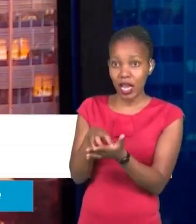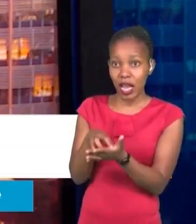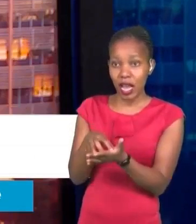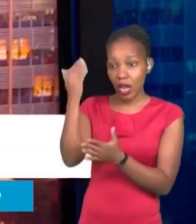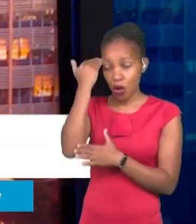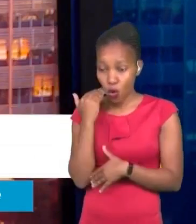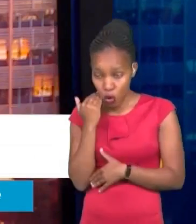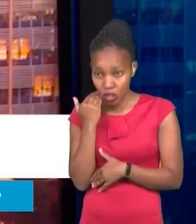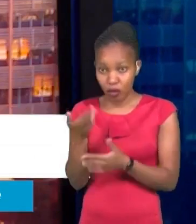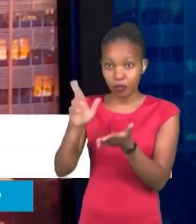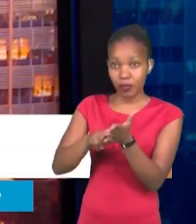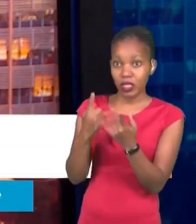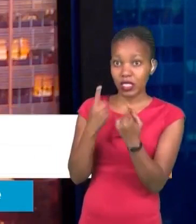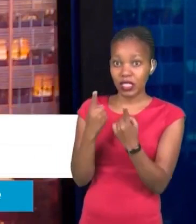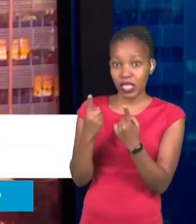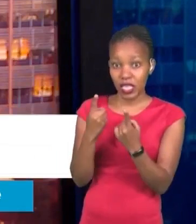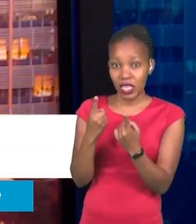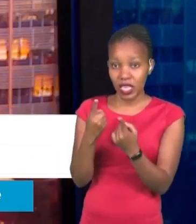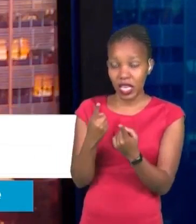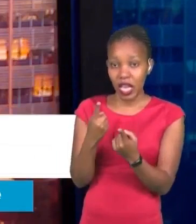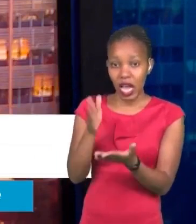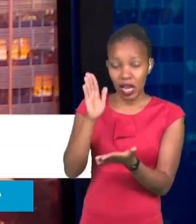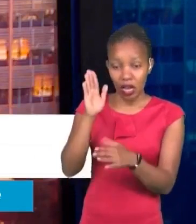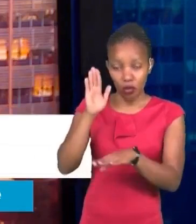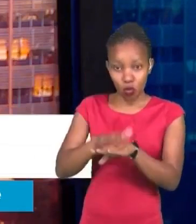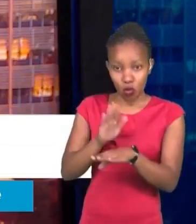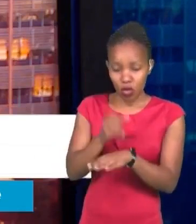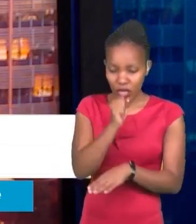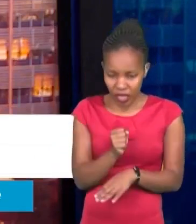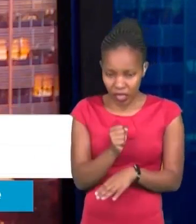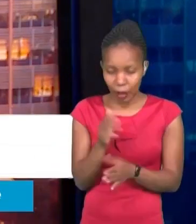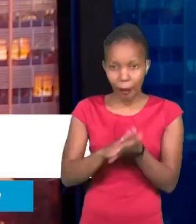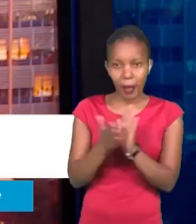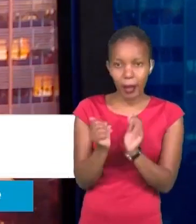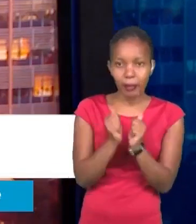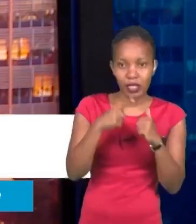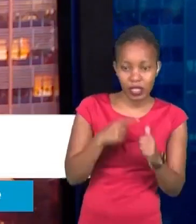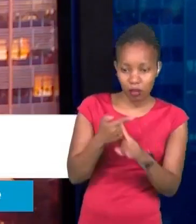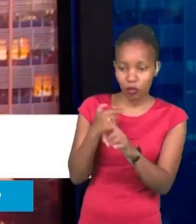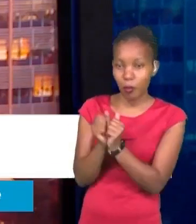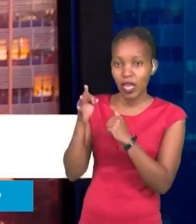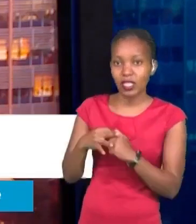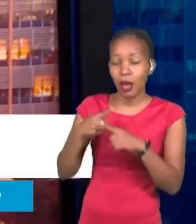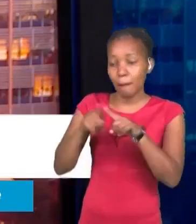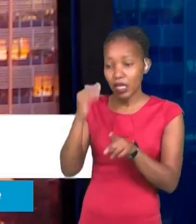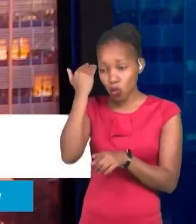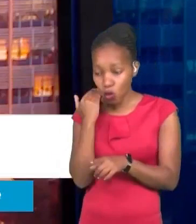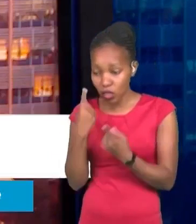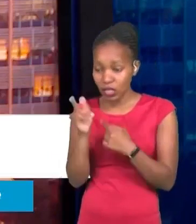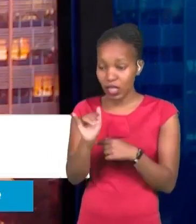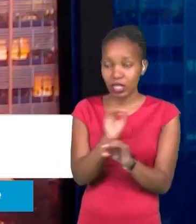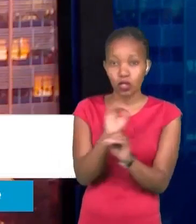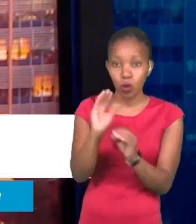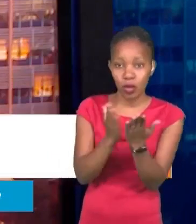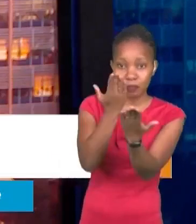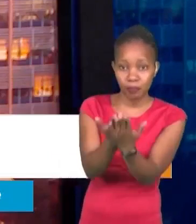had proposed that the age of consent be reduced to 16. If you look at that decision, the Court of Appeal did not actually say that. It did not actually even propose